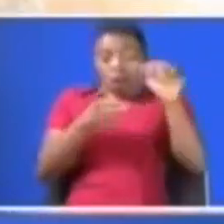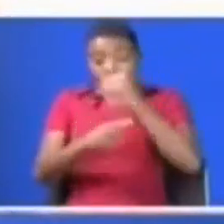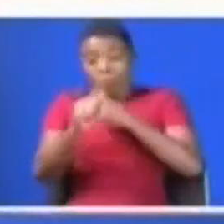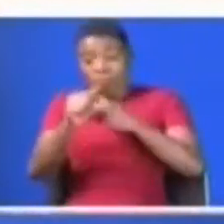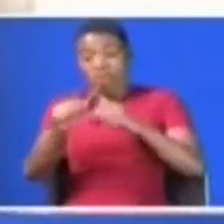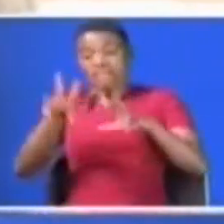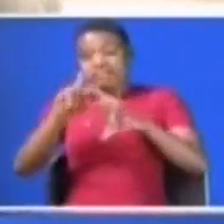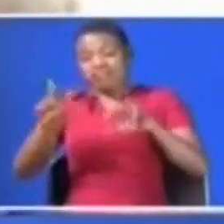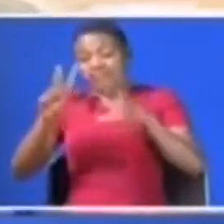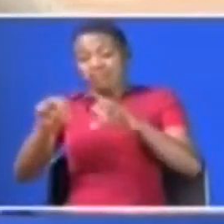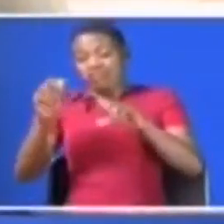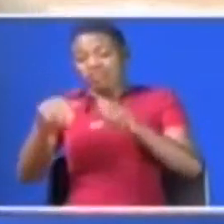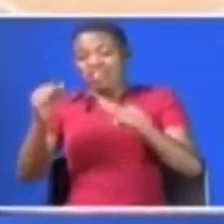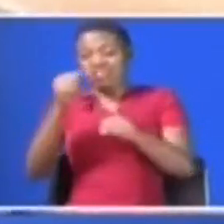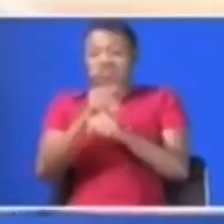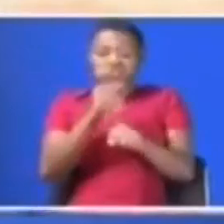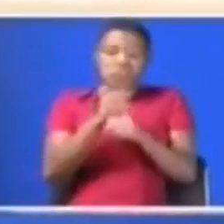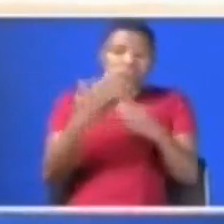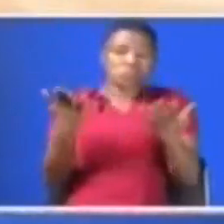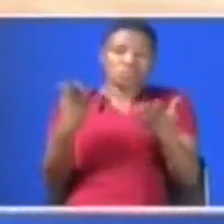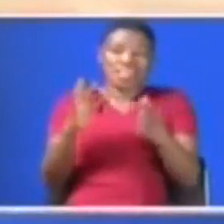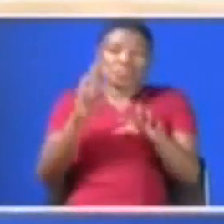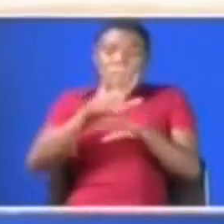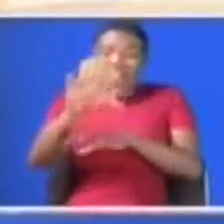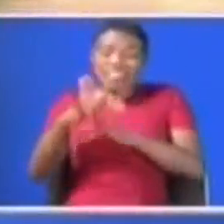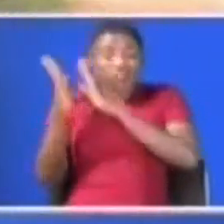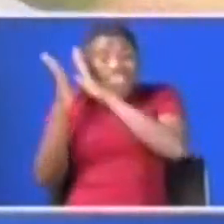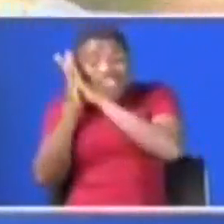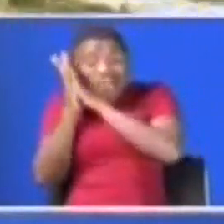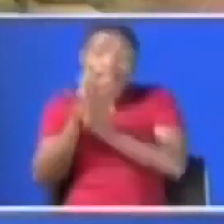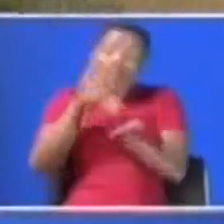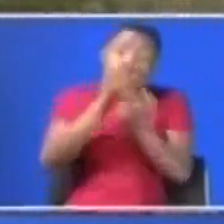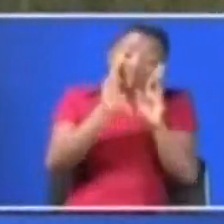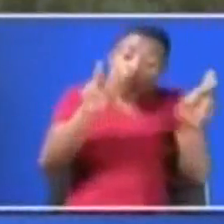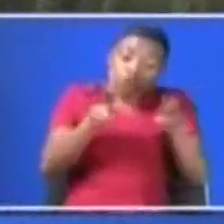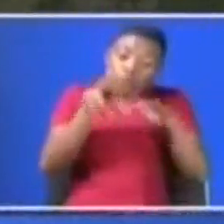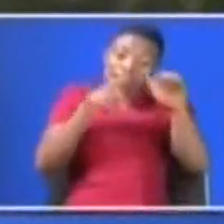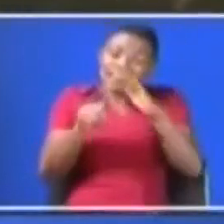riziki nikingoja hii msahala ya hii kabla. Mahali nalala ni kwa stock.